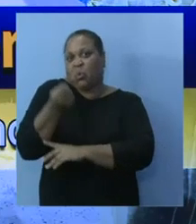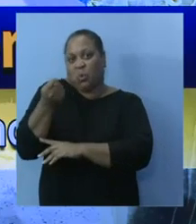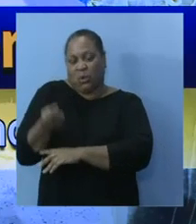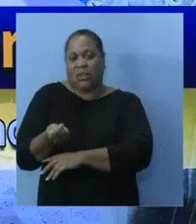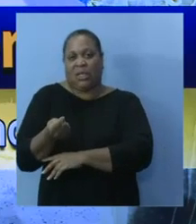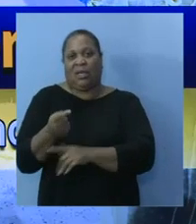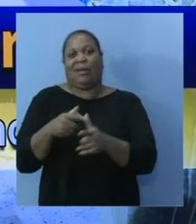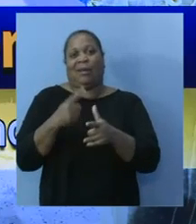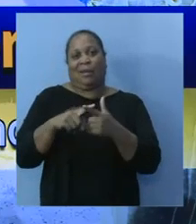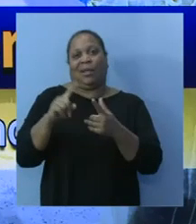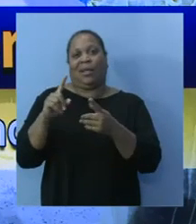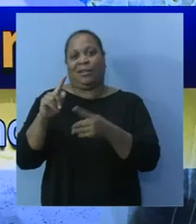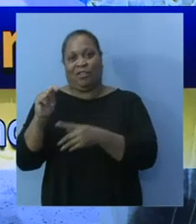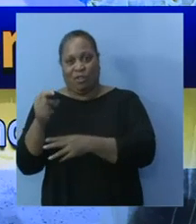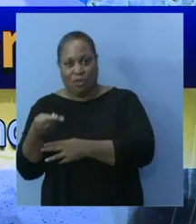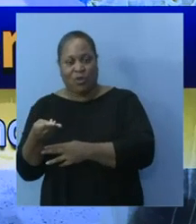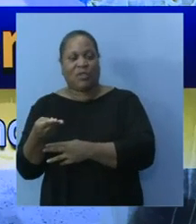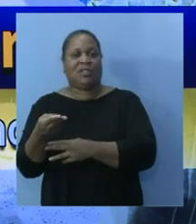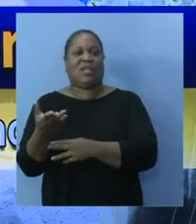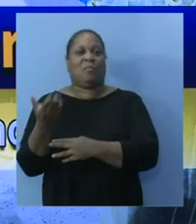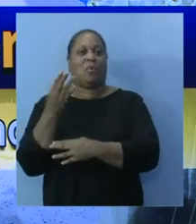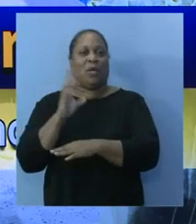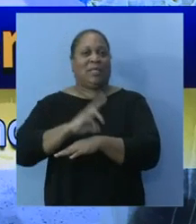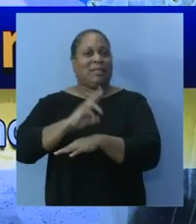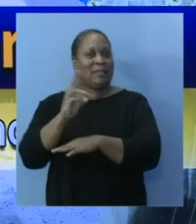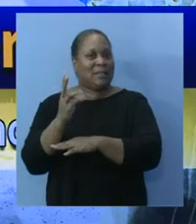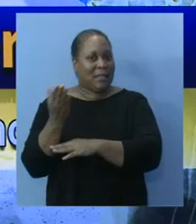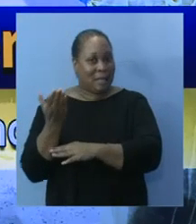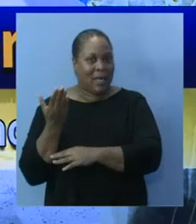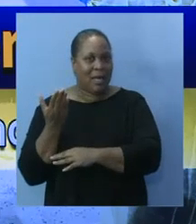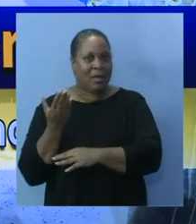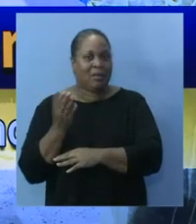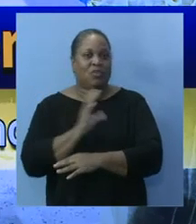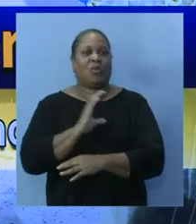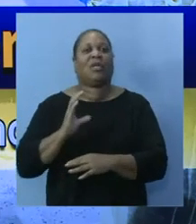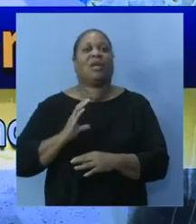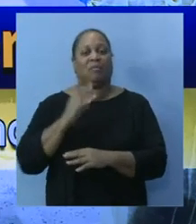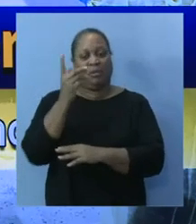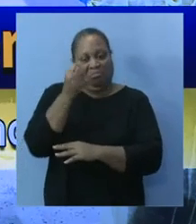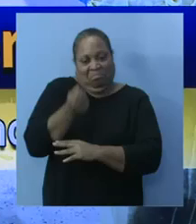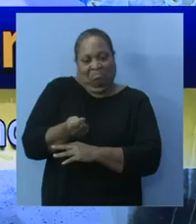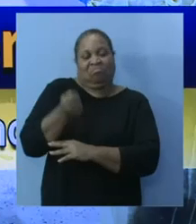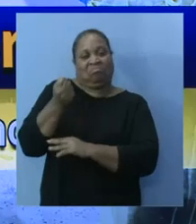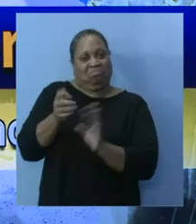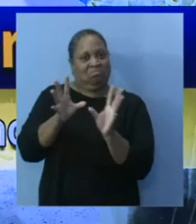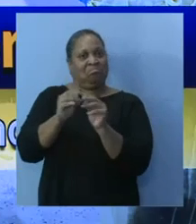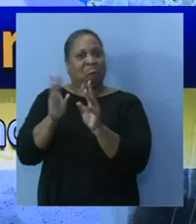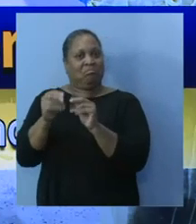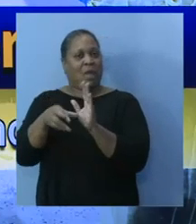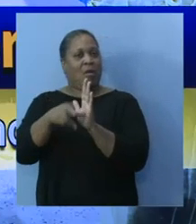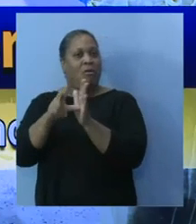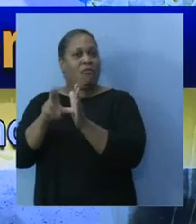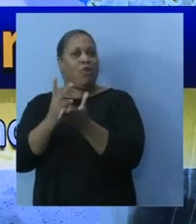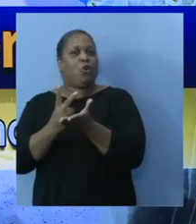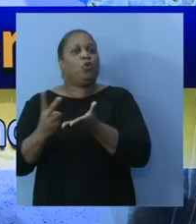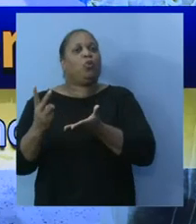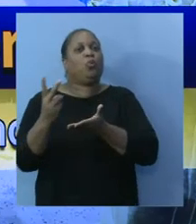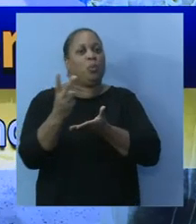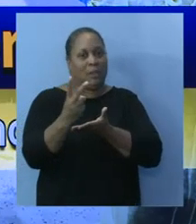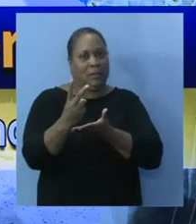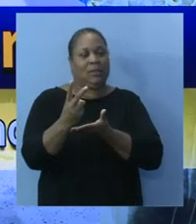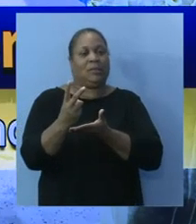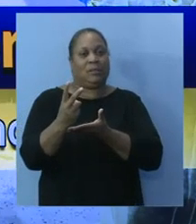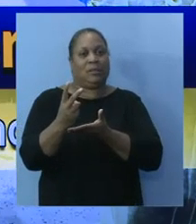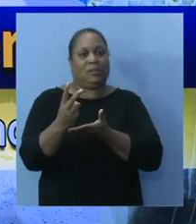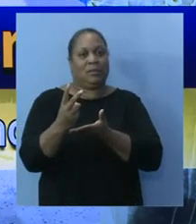on Thursday morning at 6 a.m. So the cabinet meets every Tuesday, and we said that we'll review these in 2 weeks. So the cabinet committee